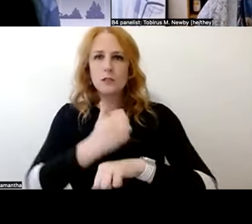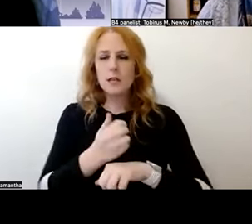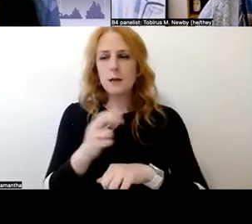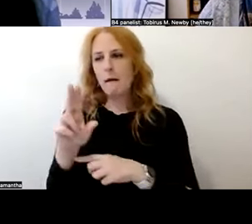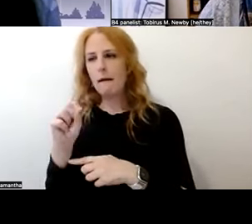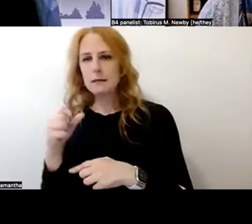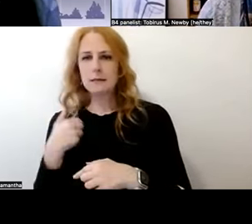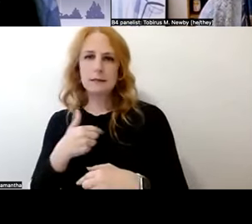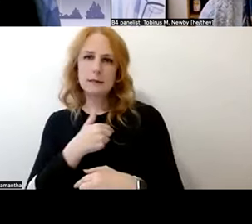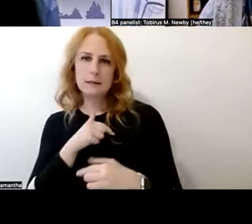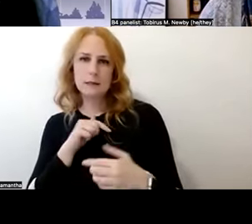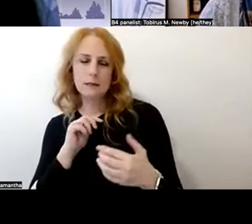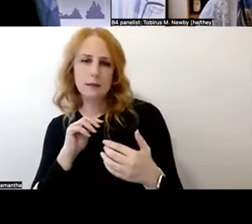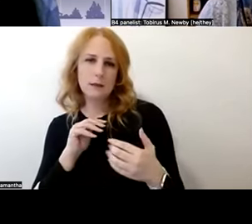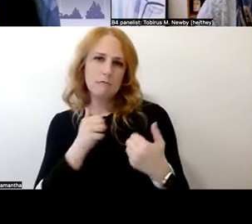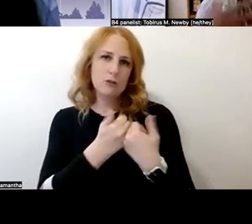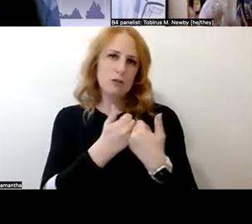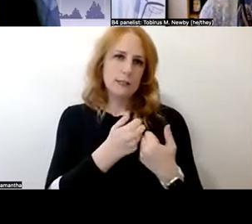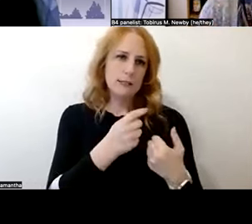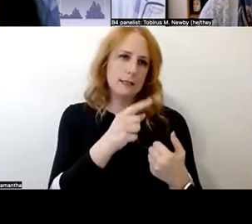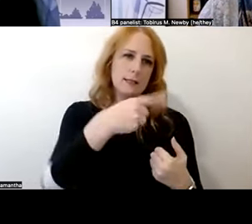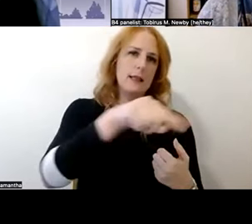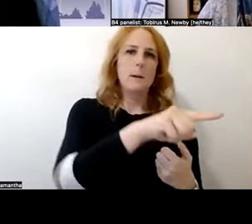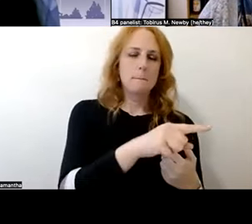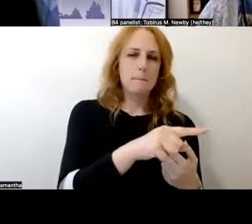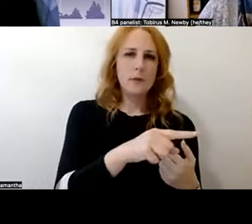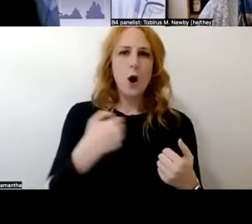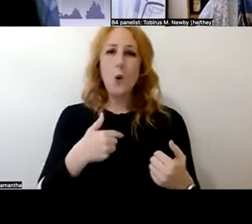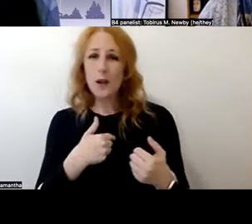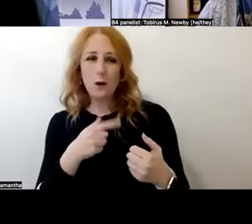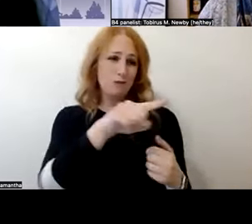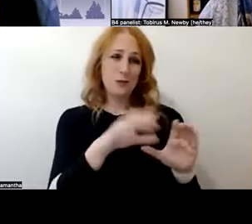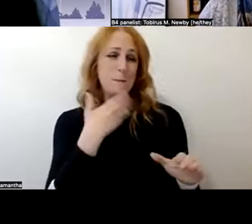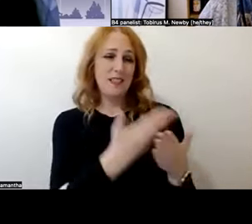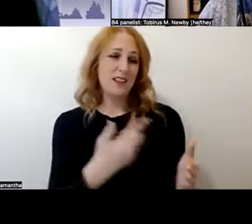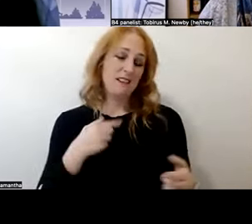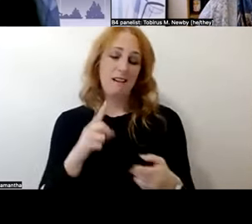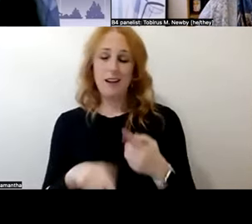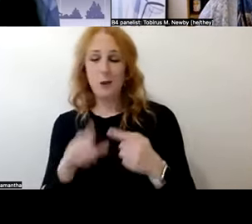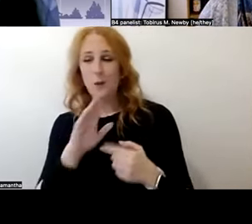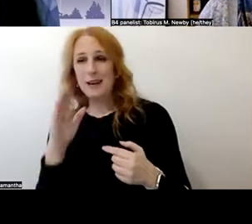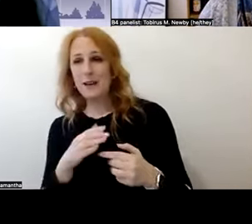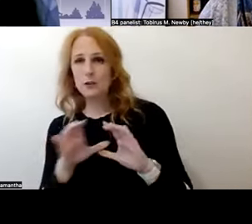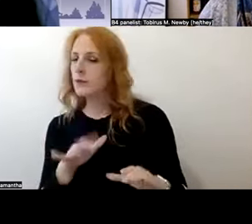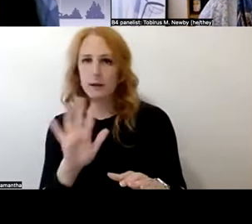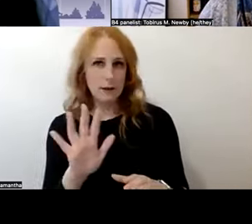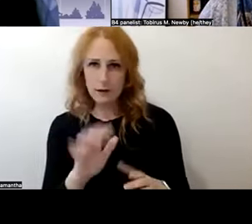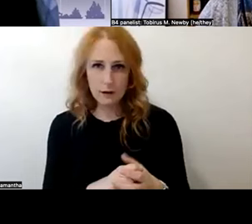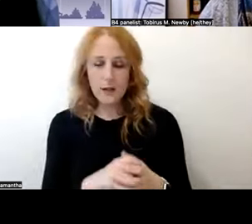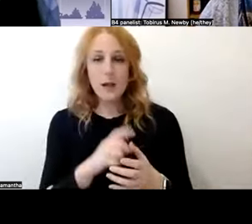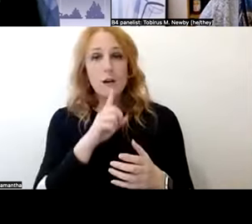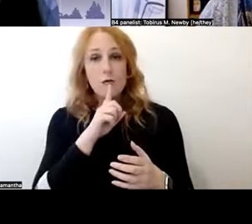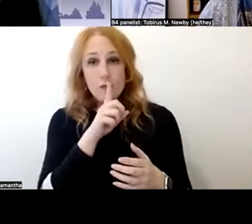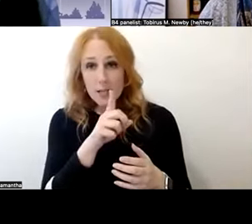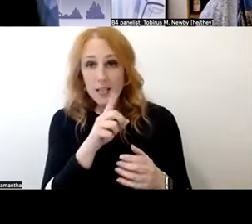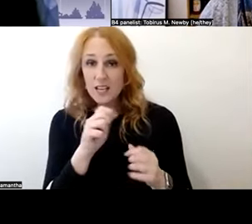people who, you know, did bad things, because I could never do that. I had to become really aware of the reality that all of